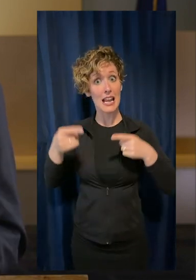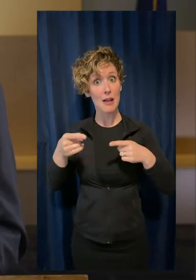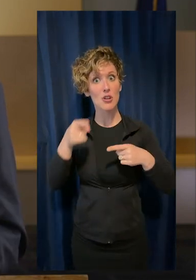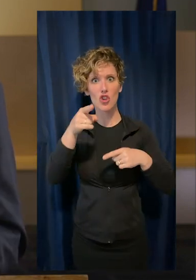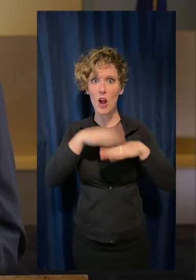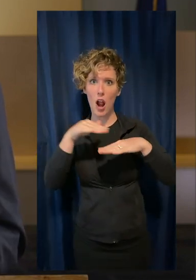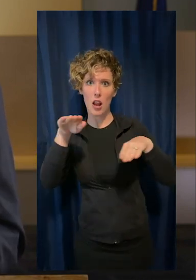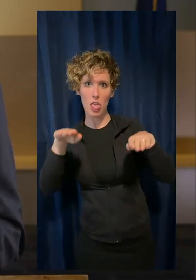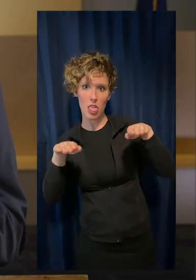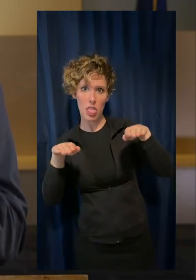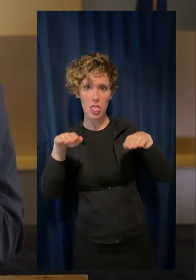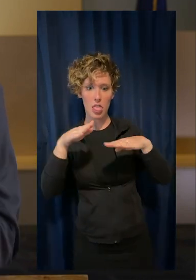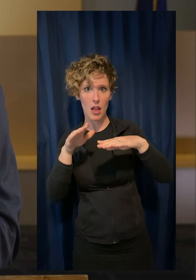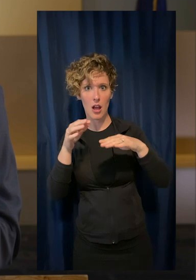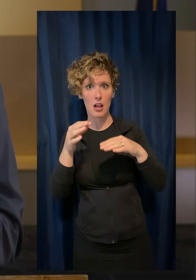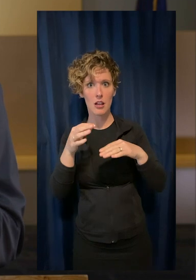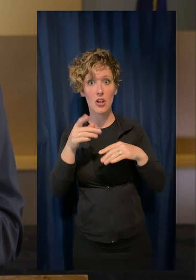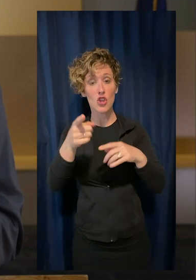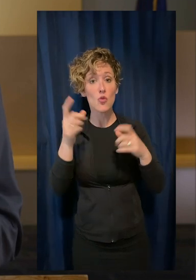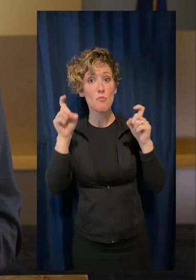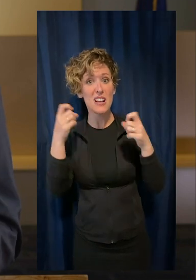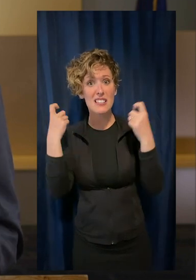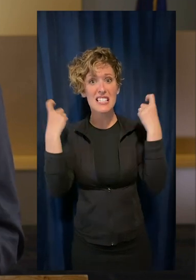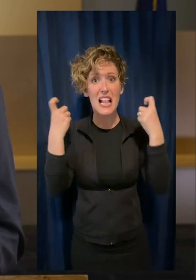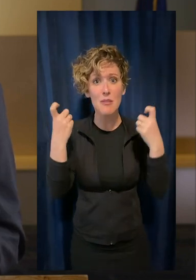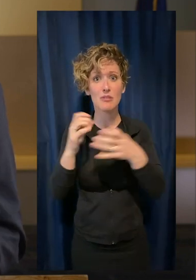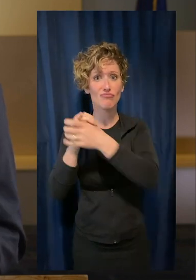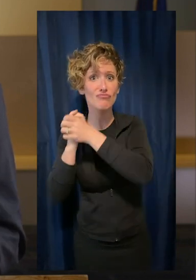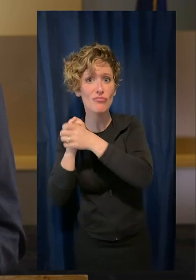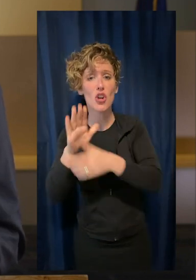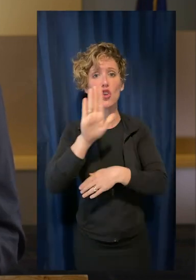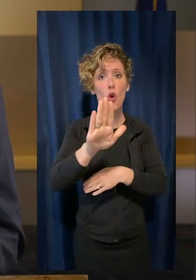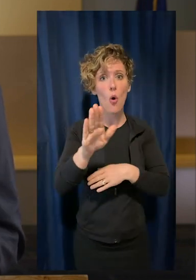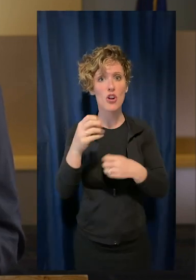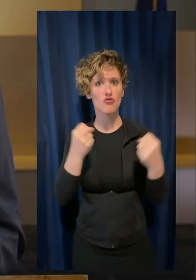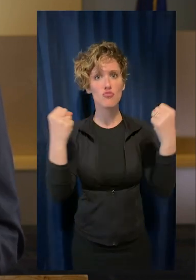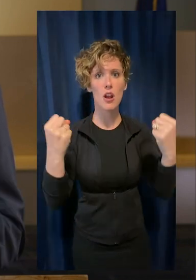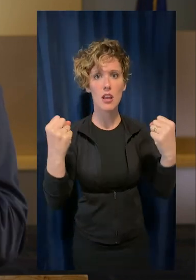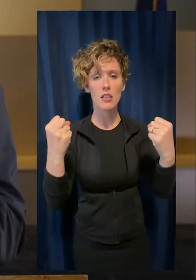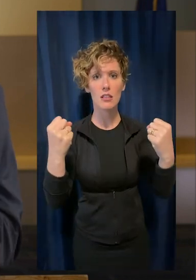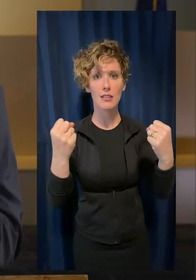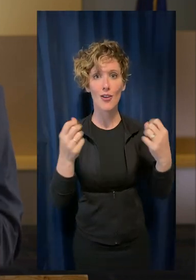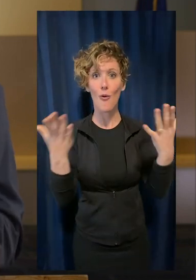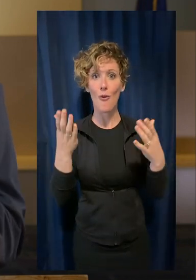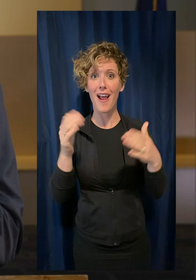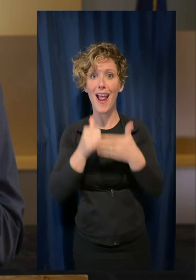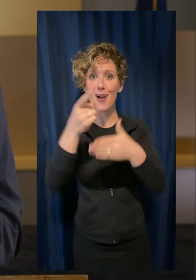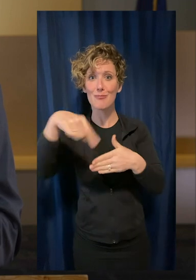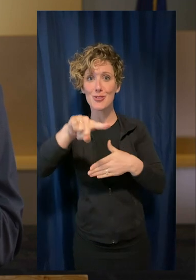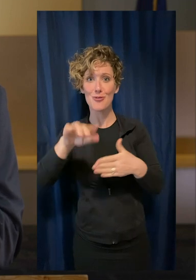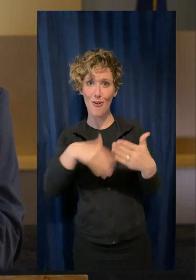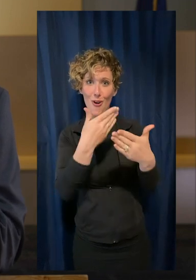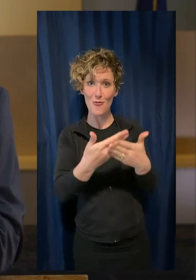hard work, effort, and strength that has caused you to arrive at this point. Tonight, you